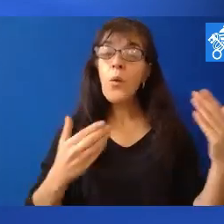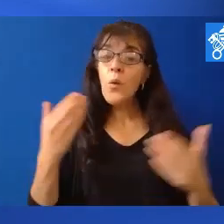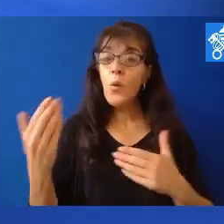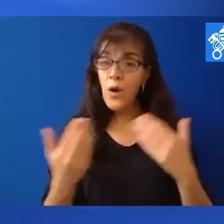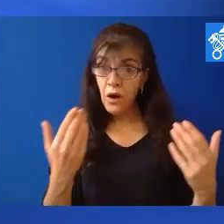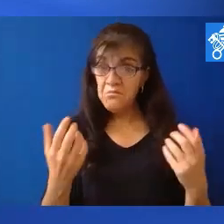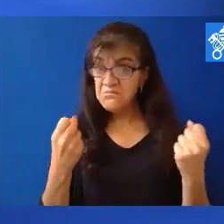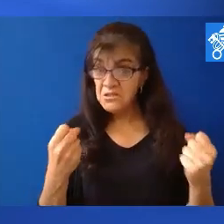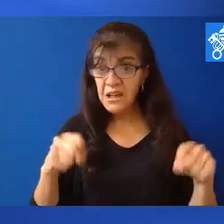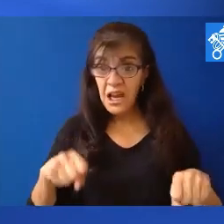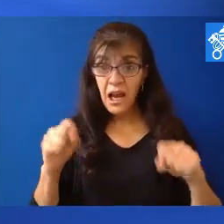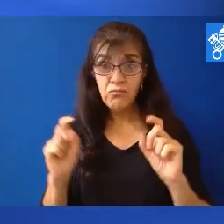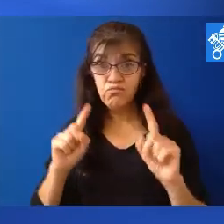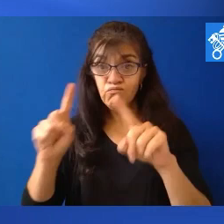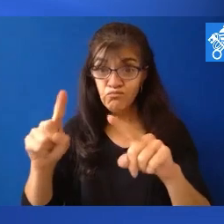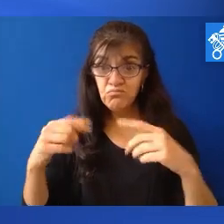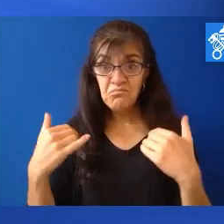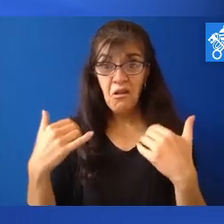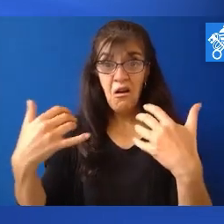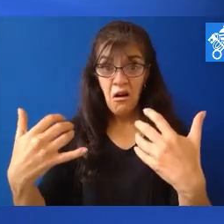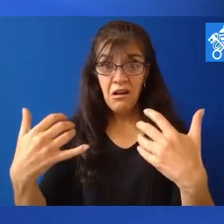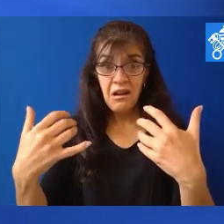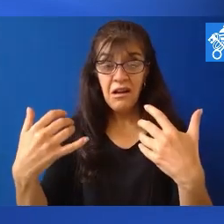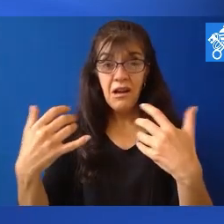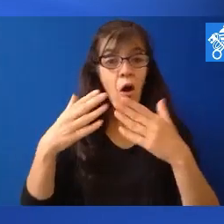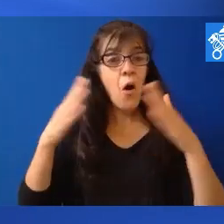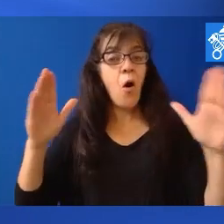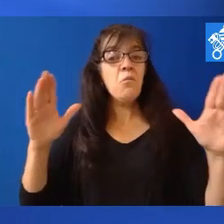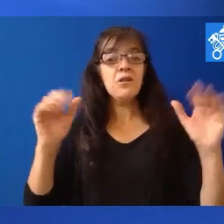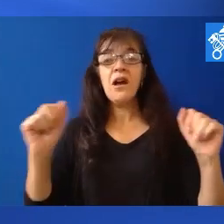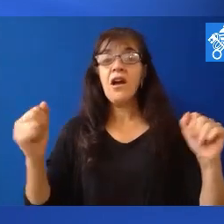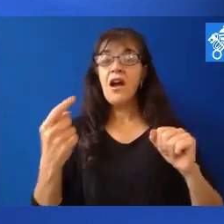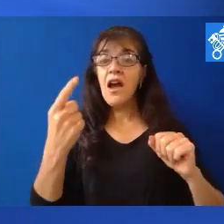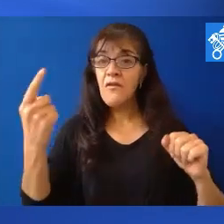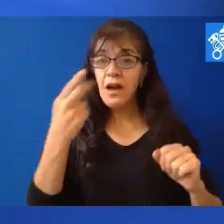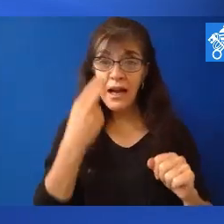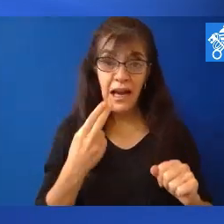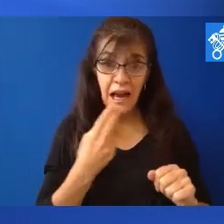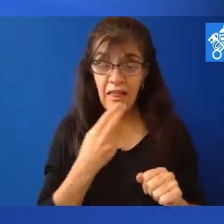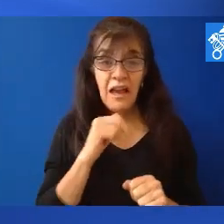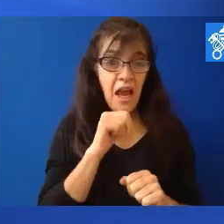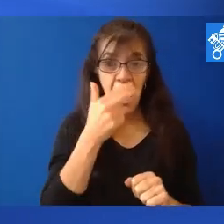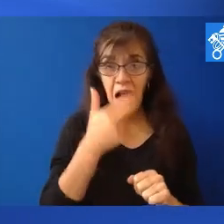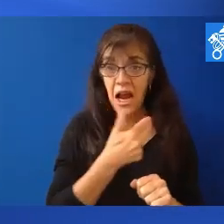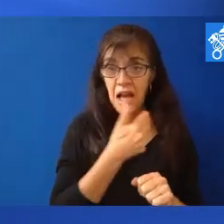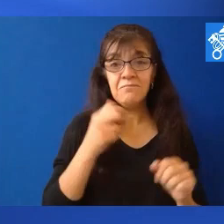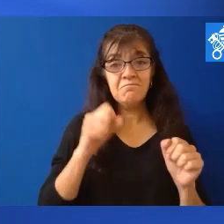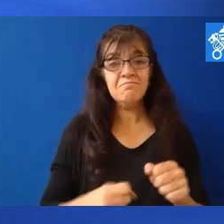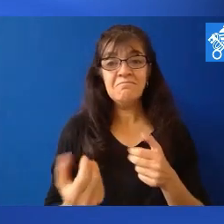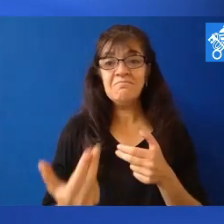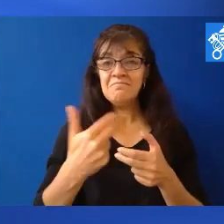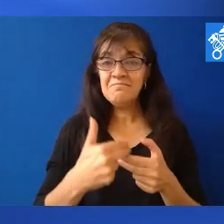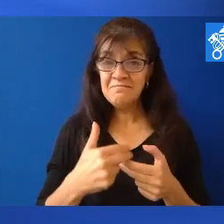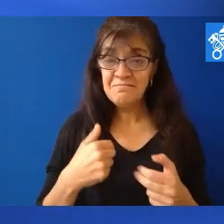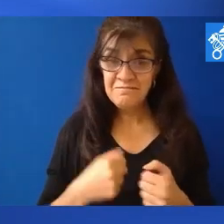You are always welcome to attend the Wednesday General Audience. It is open to everyone, Catholics and